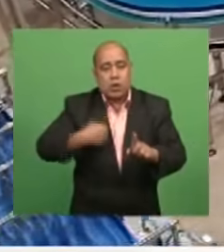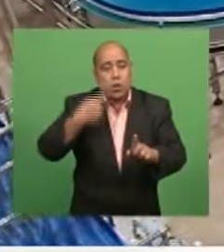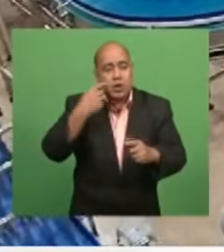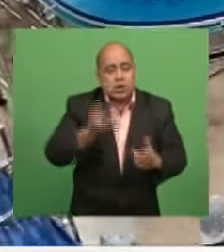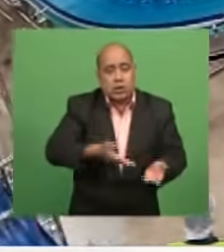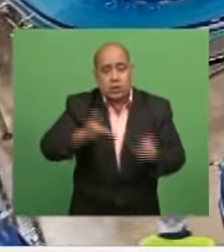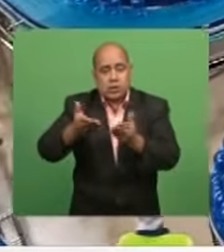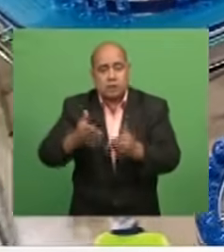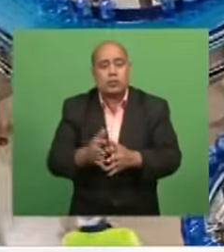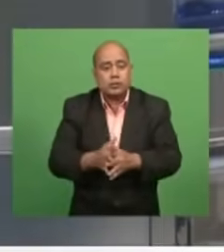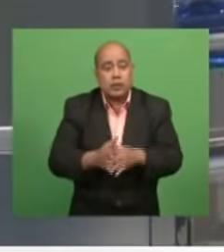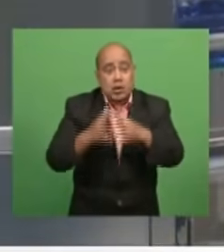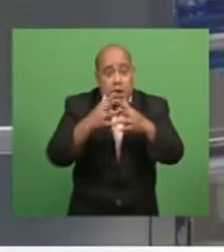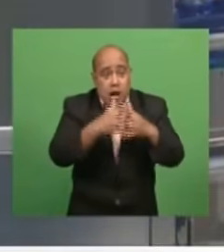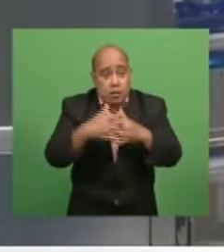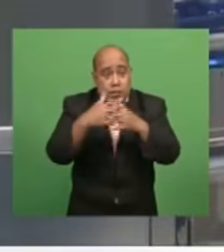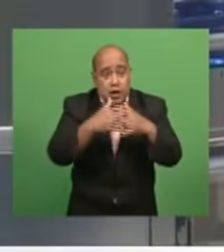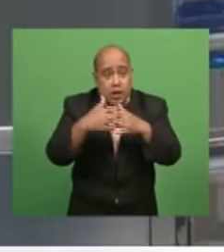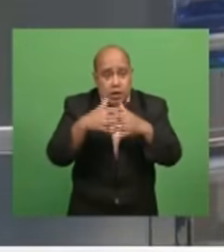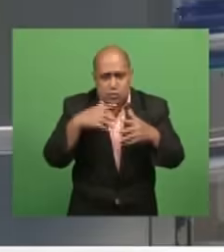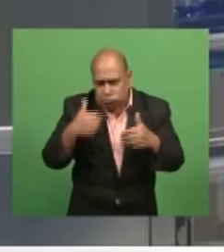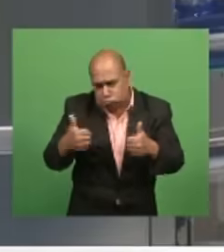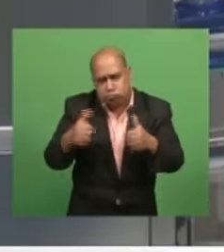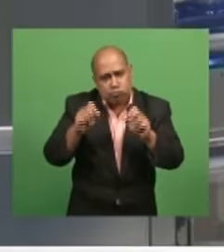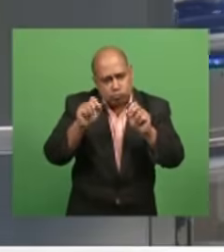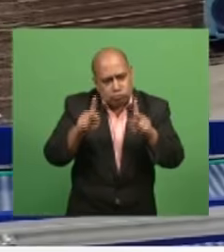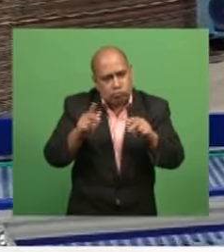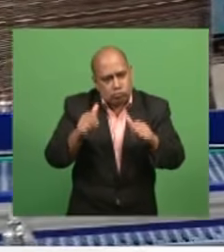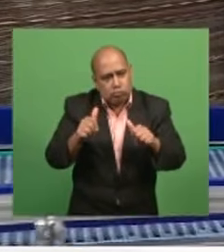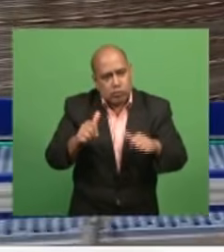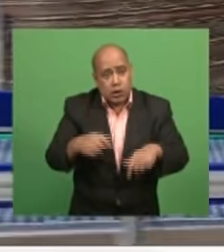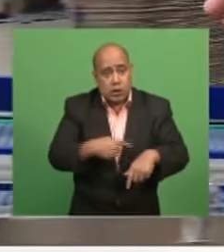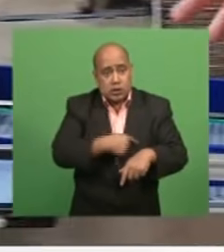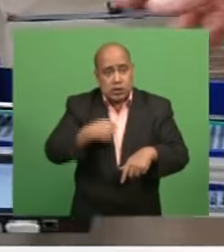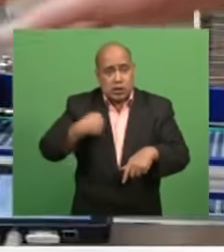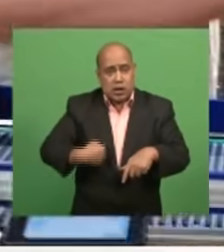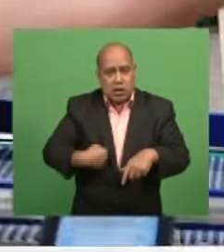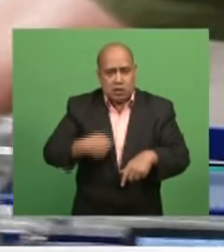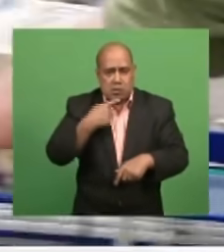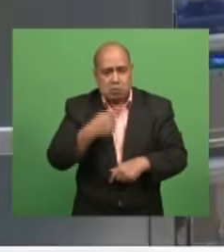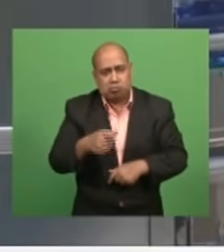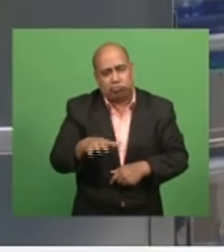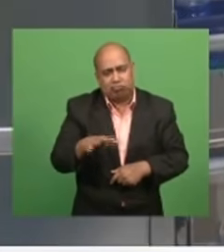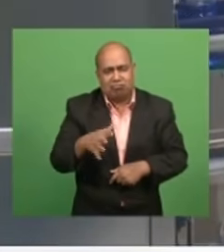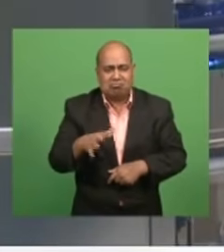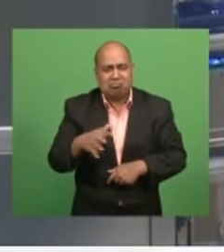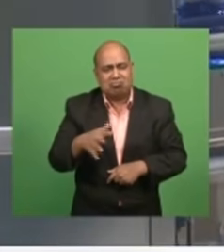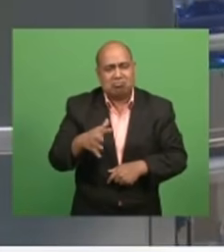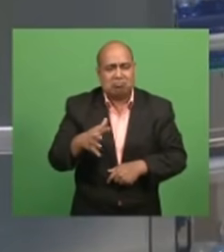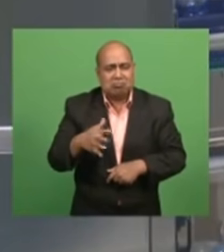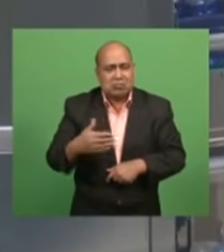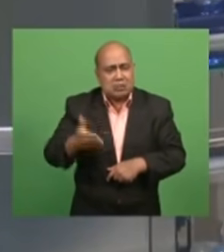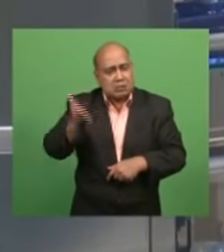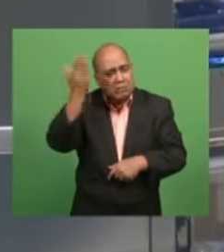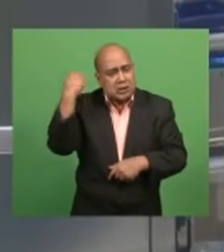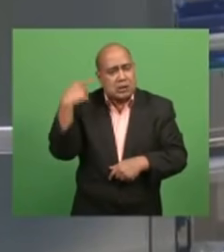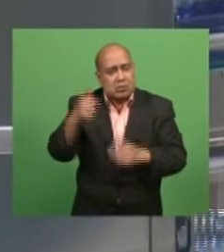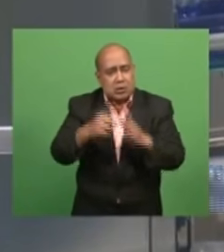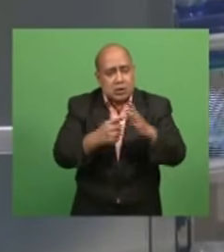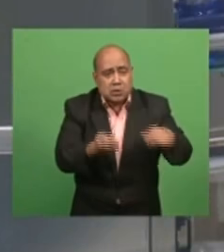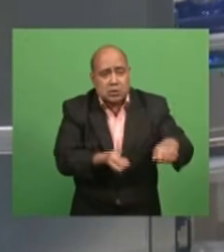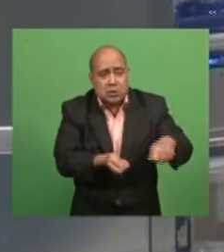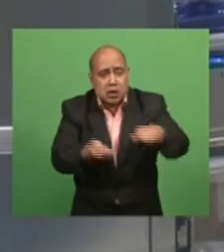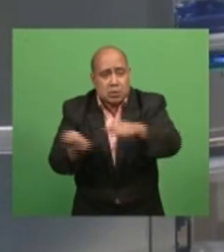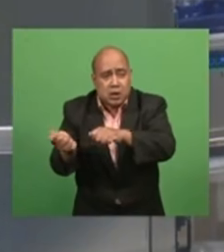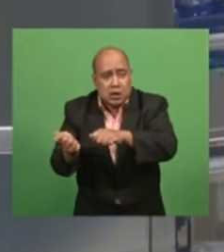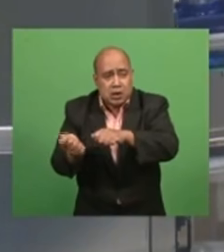been holding up quite well, China has been really quiet since January. The company employs 120